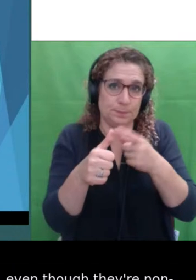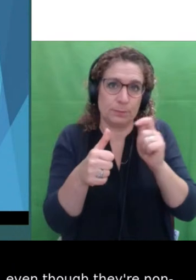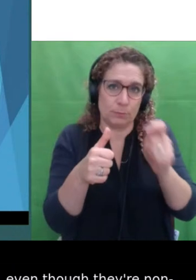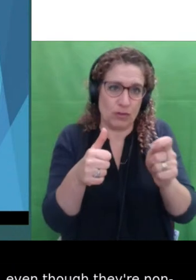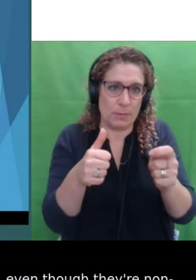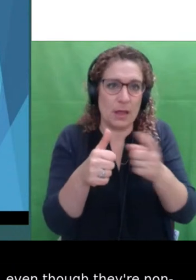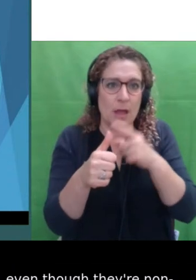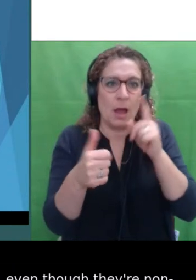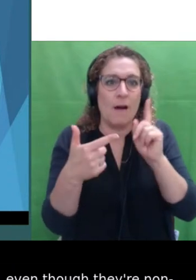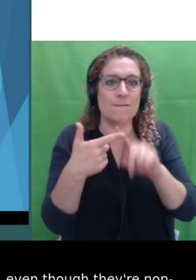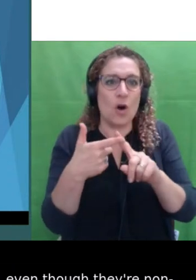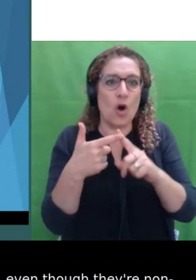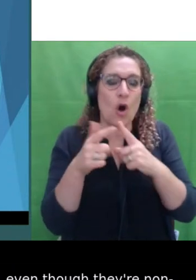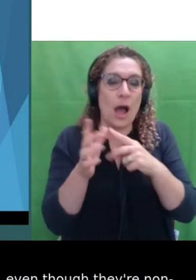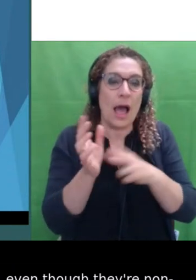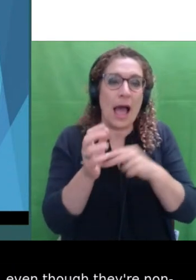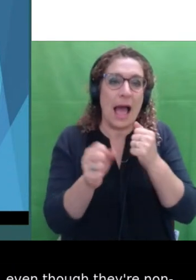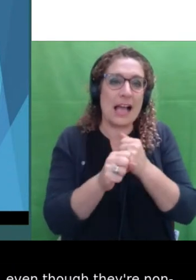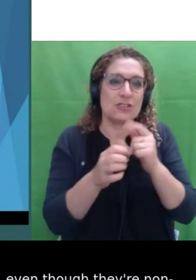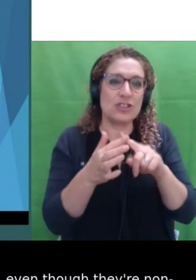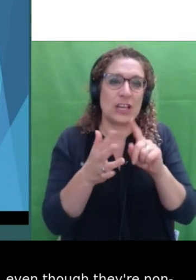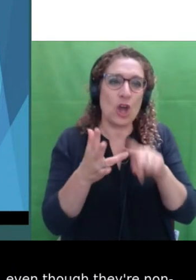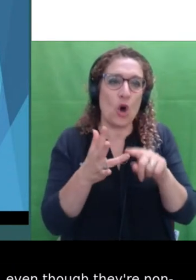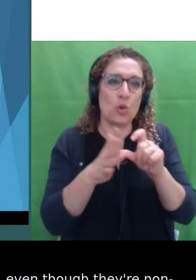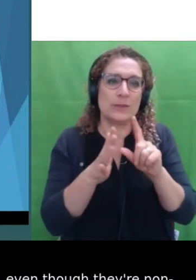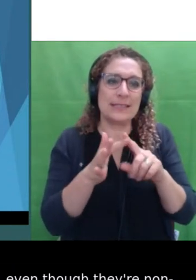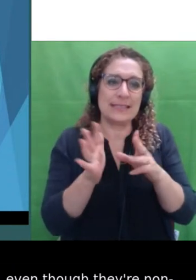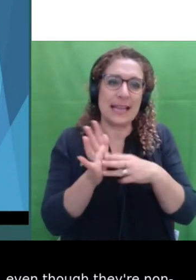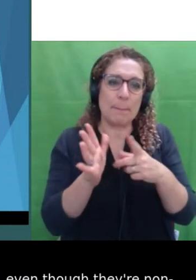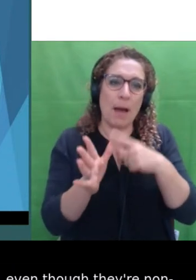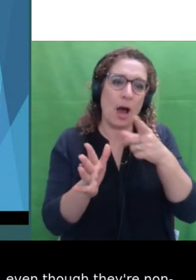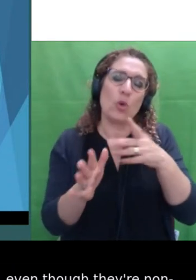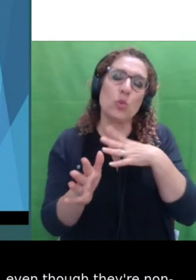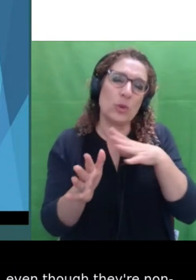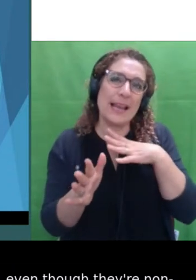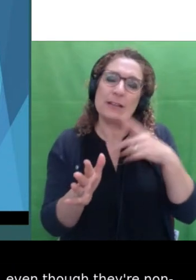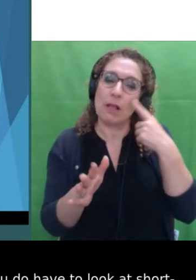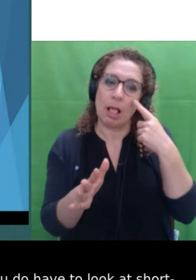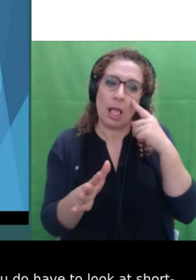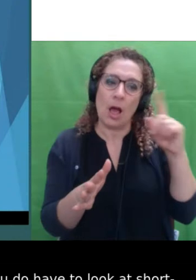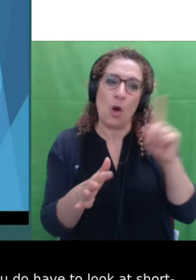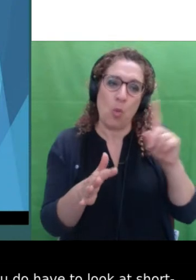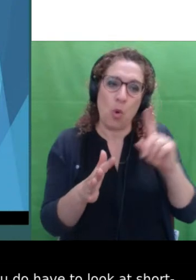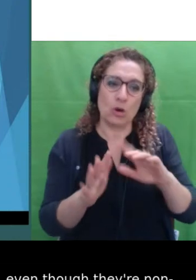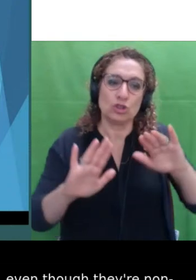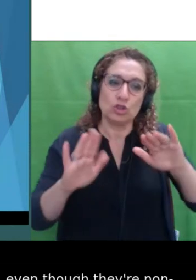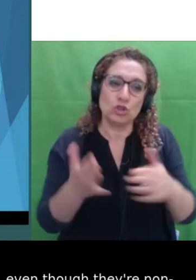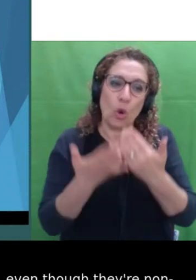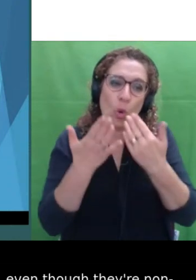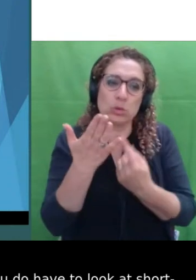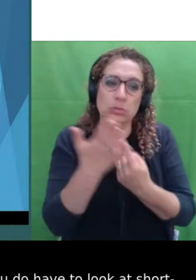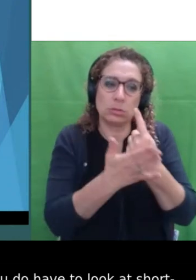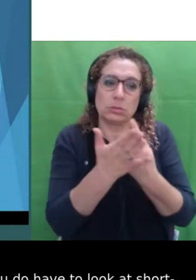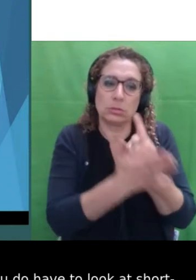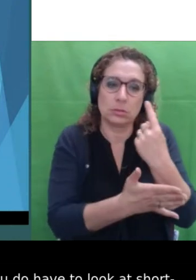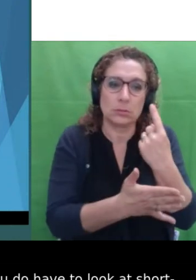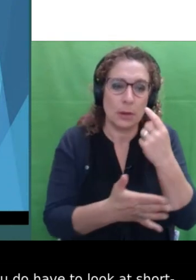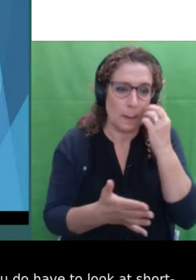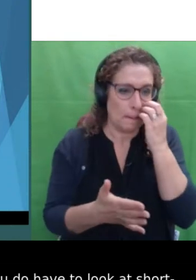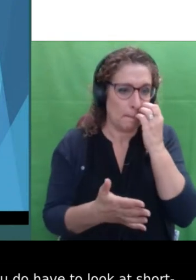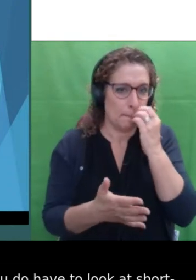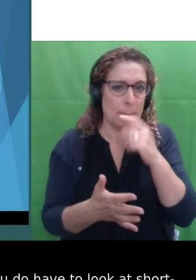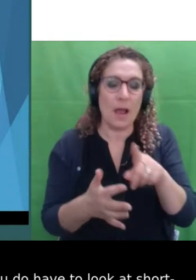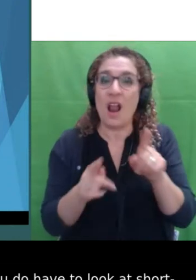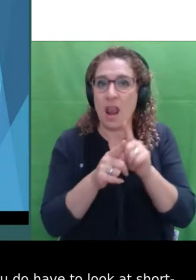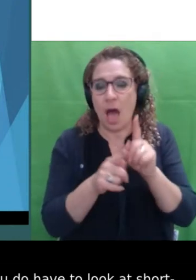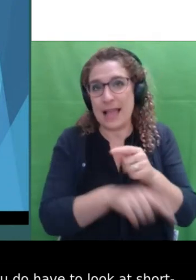um you know you do have to look at um short-lived episodes um you may look at um uh epi pens